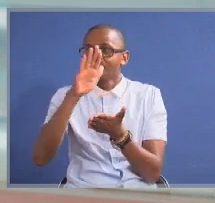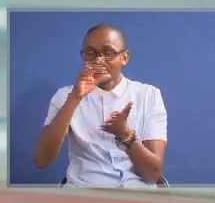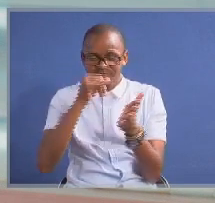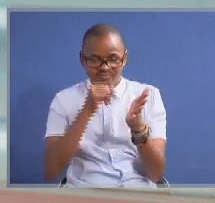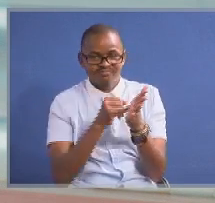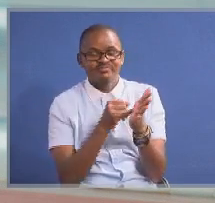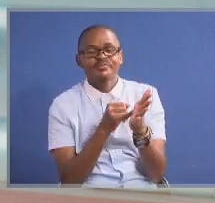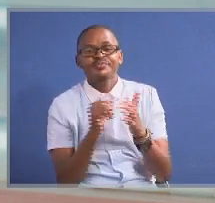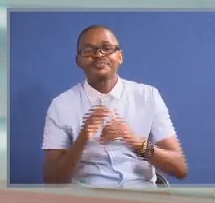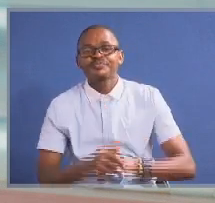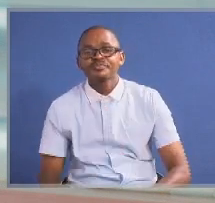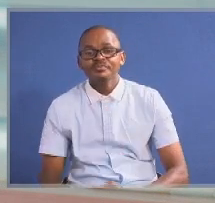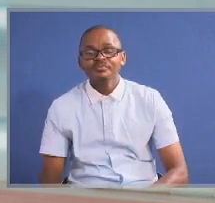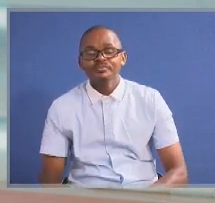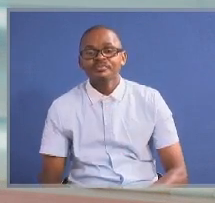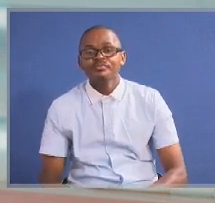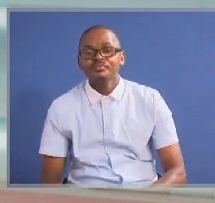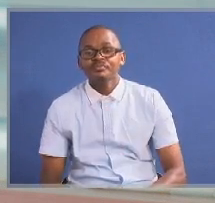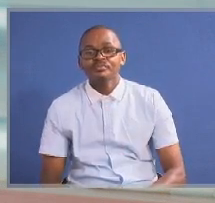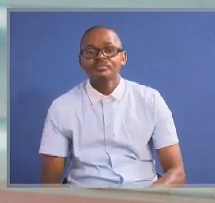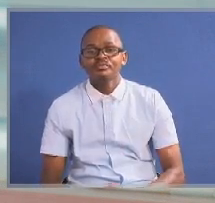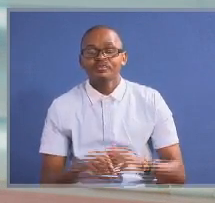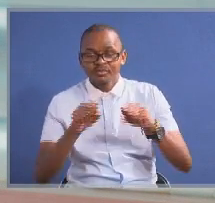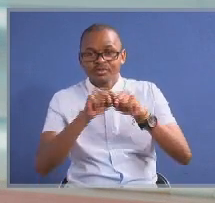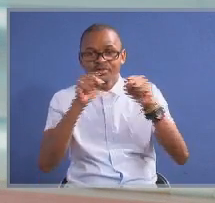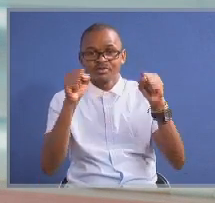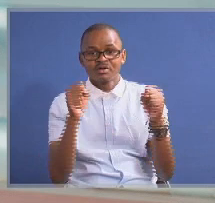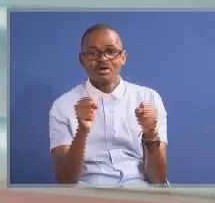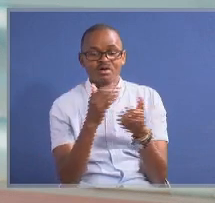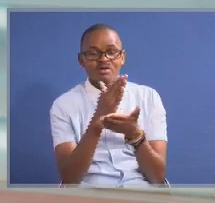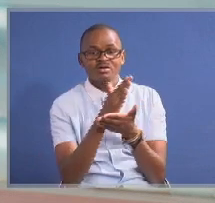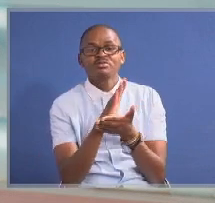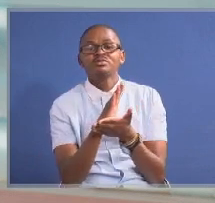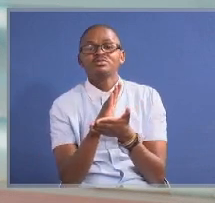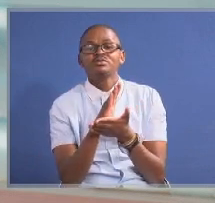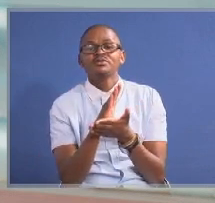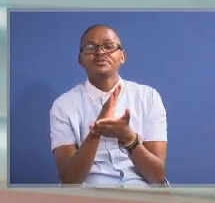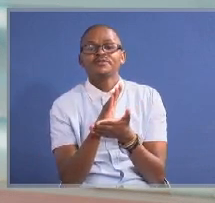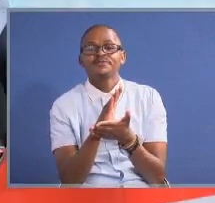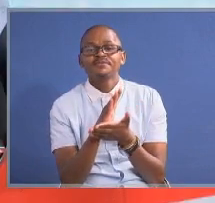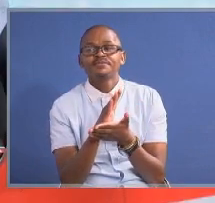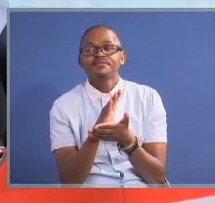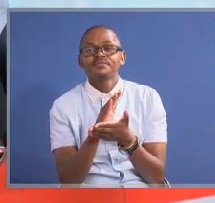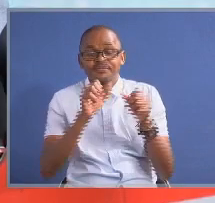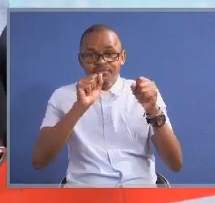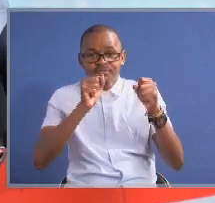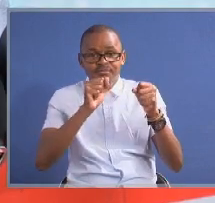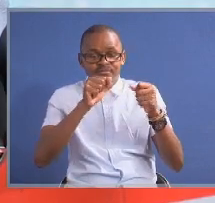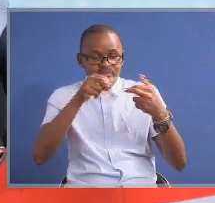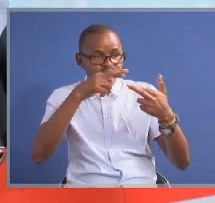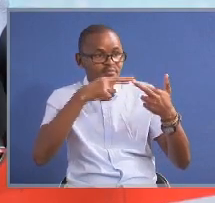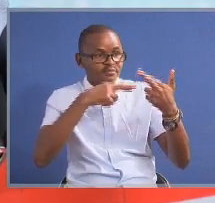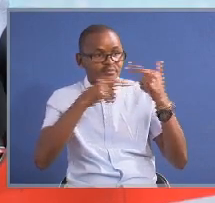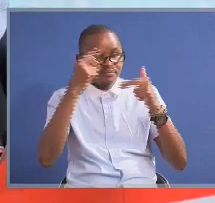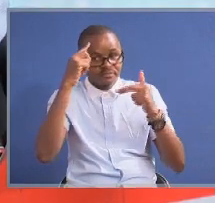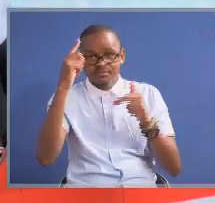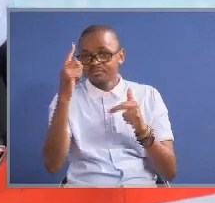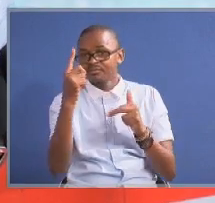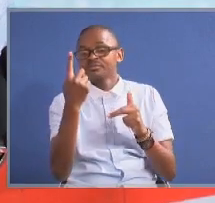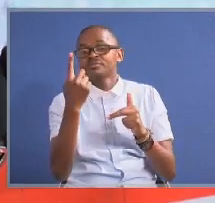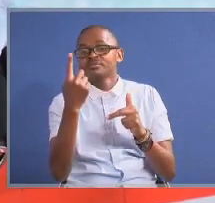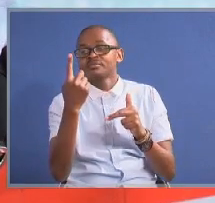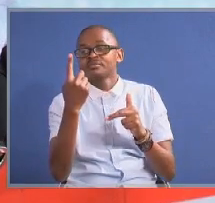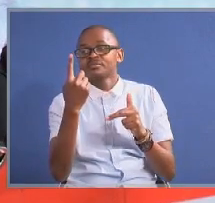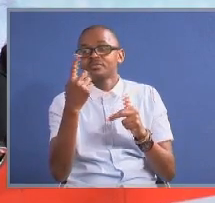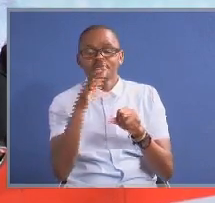it's this is the only chance that we have ever able to revise the first declaration made.